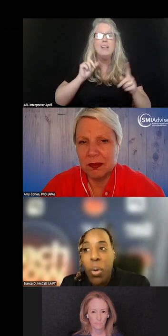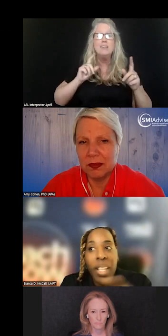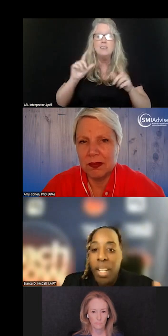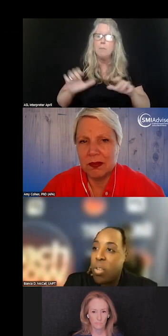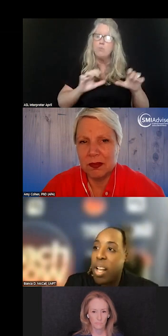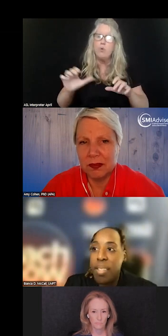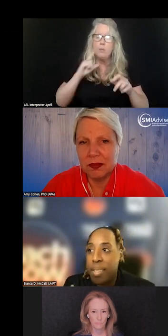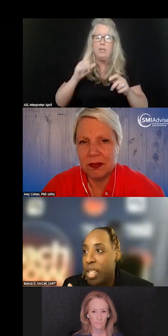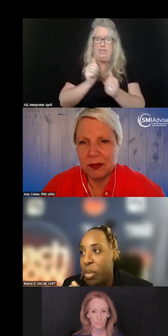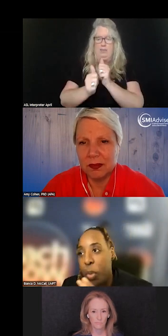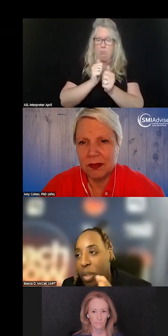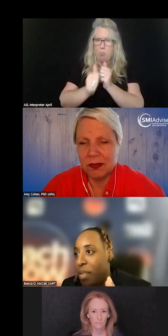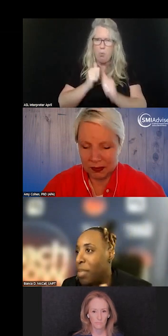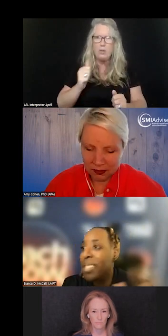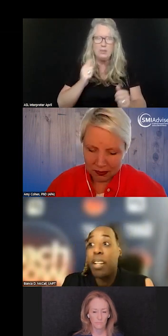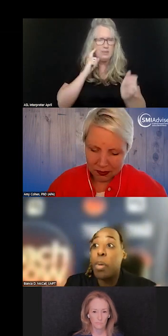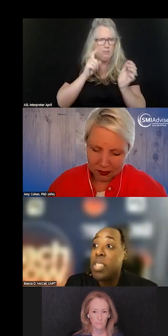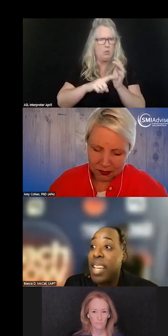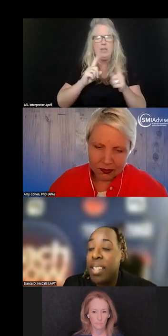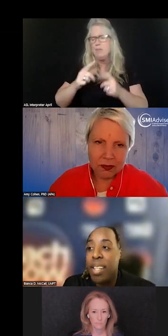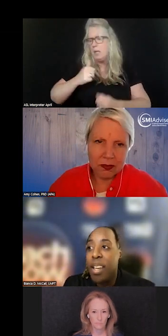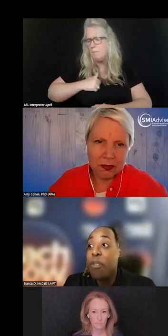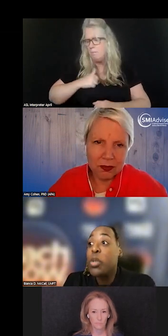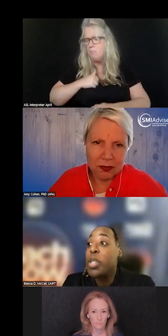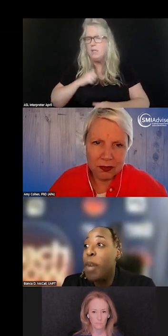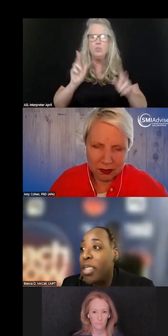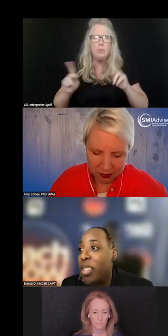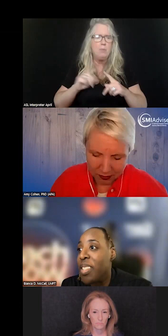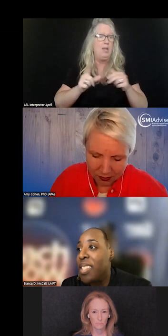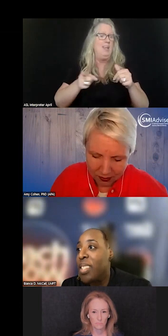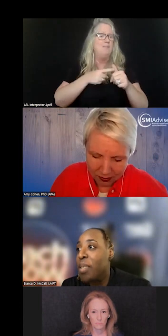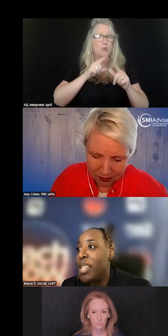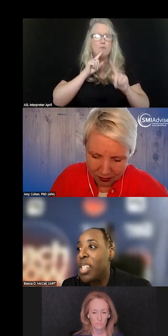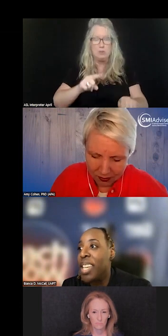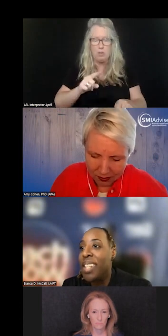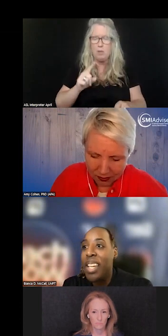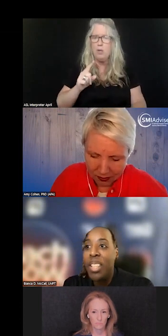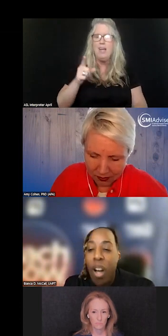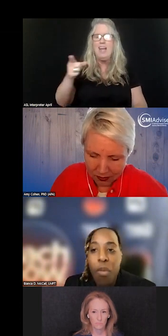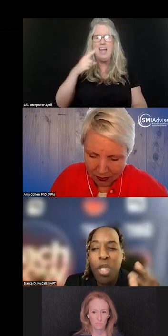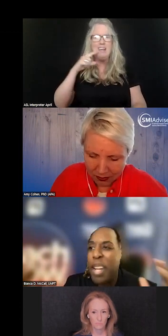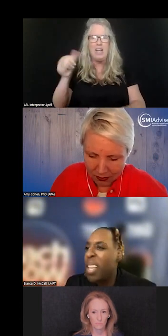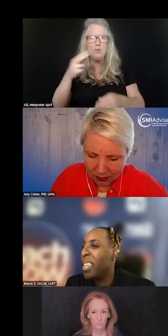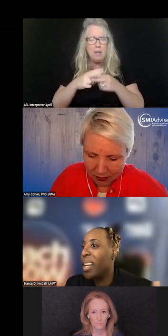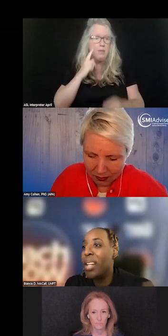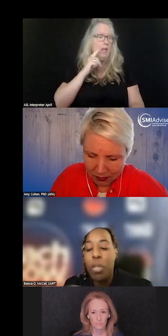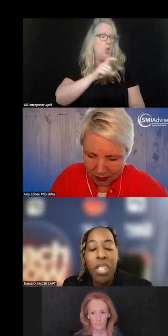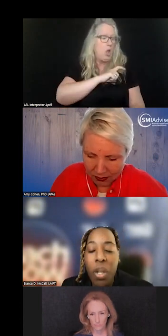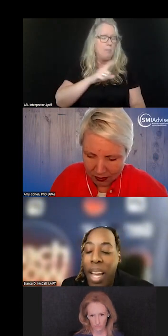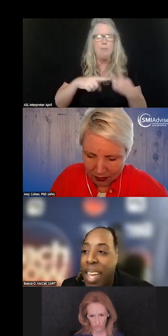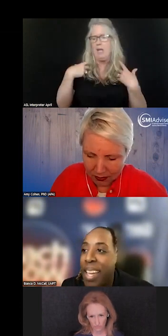and correlated across, sports and military personnel and first responders, Steele is mentioning, and law enforcement,